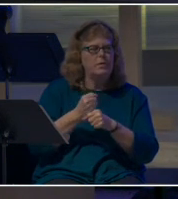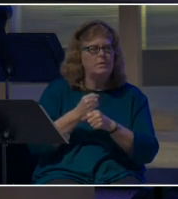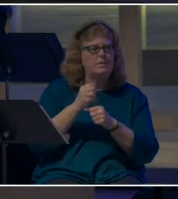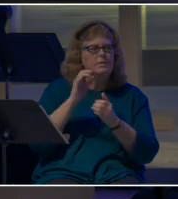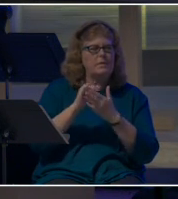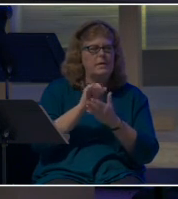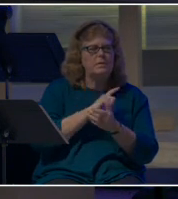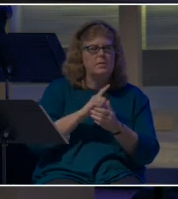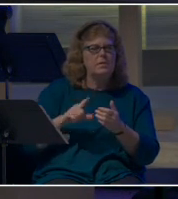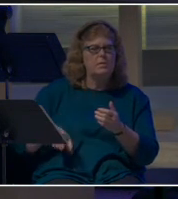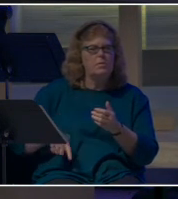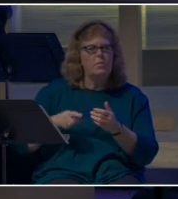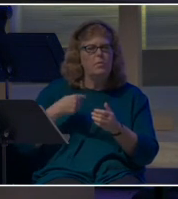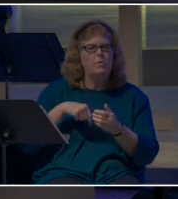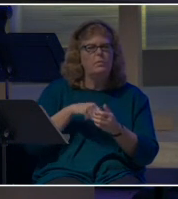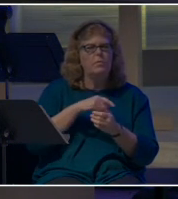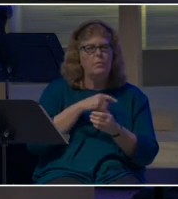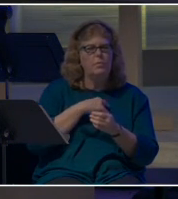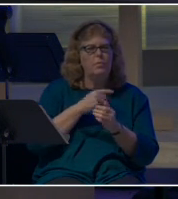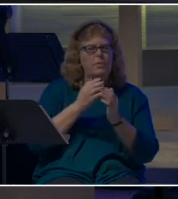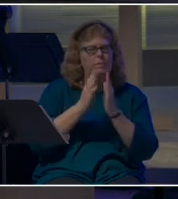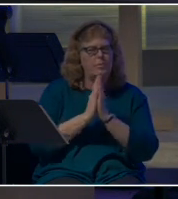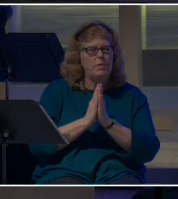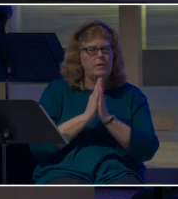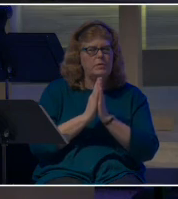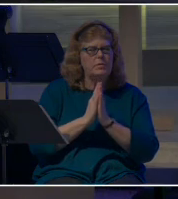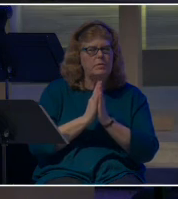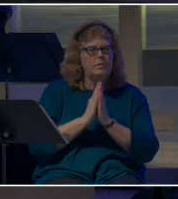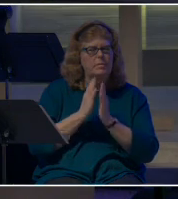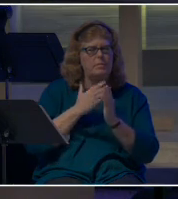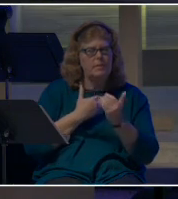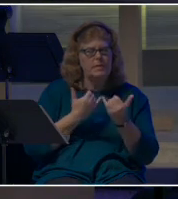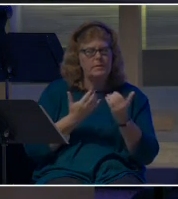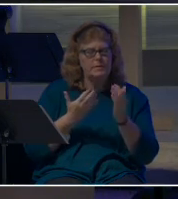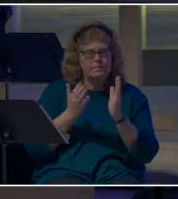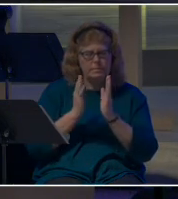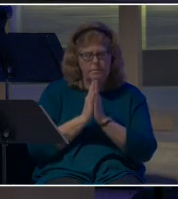is the Lord that we pray to. Will you join me now?